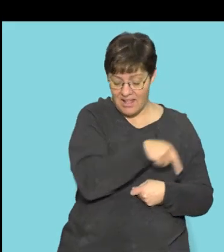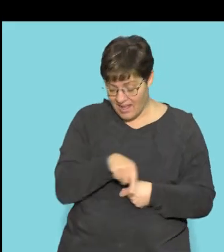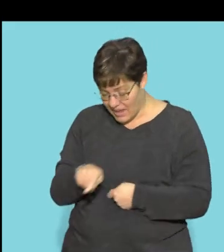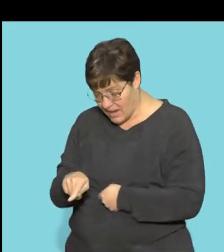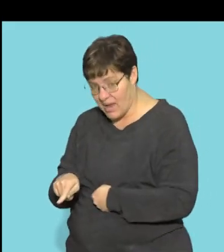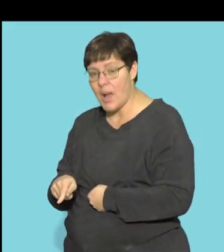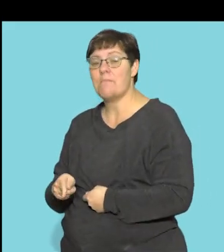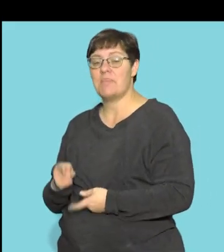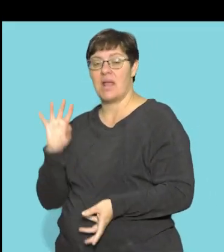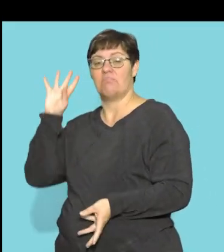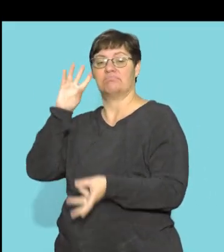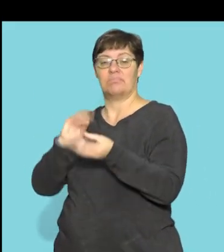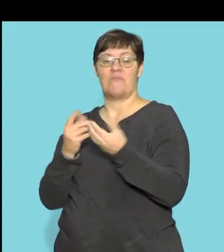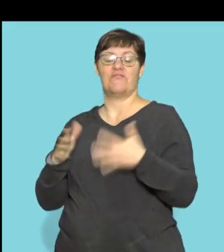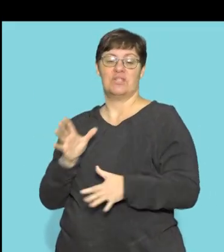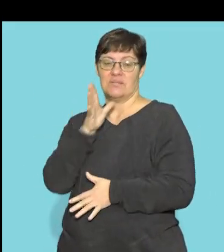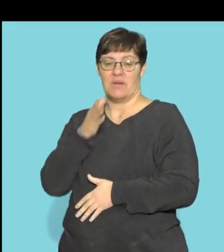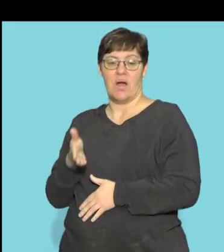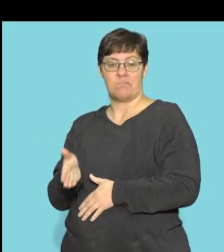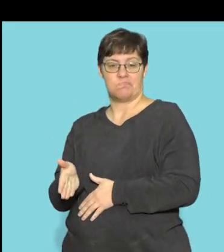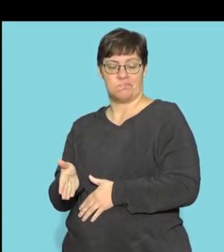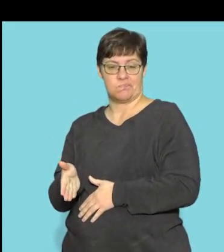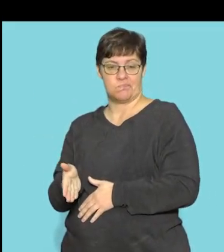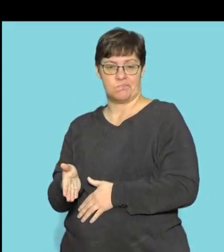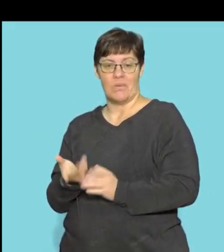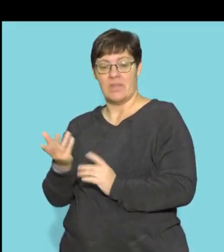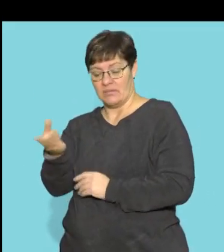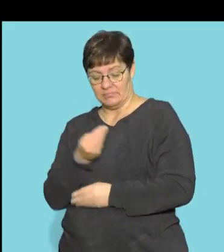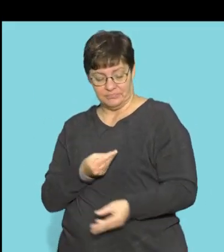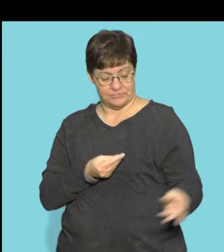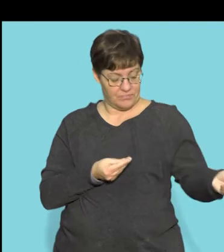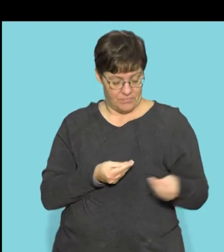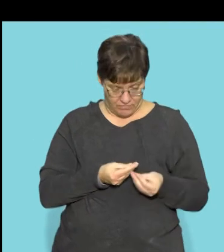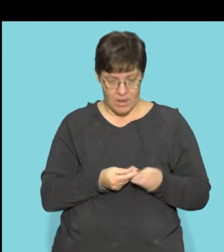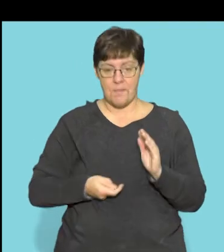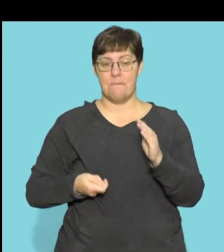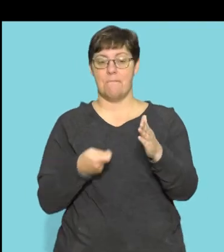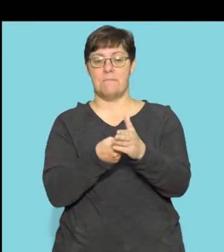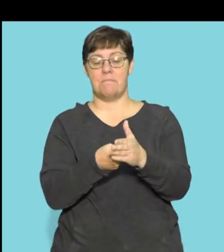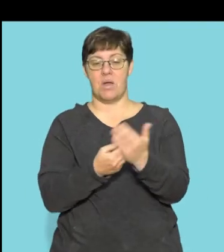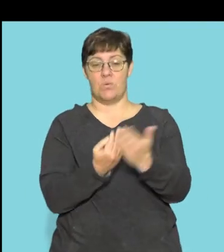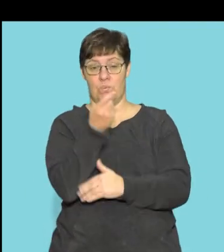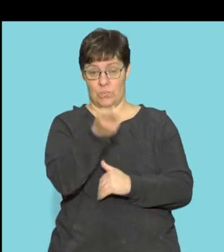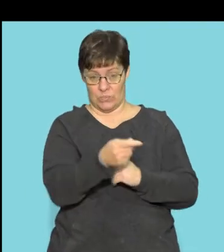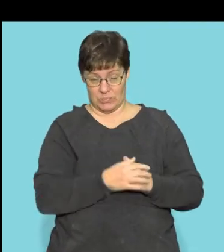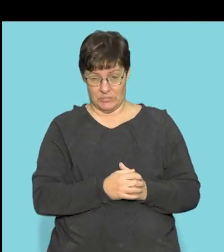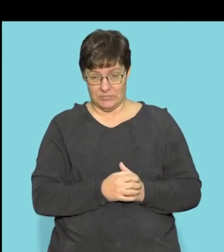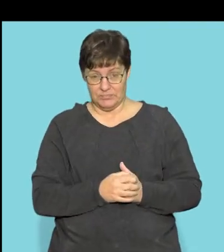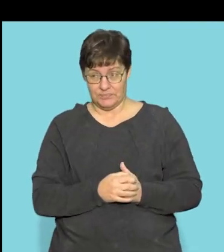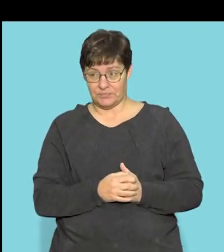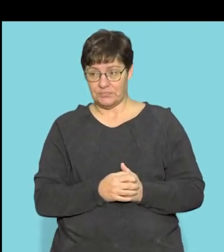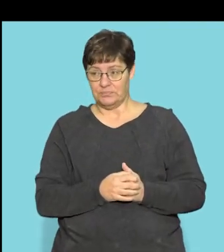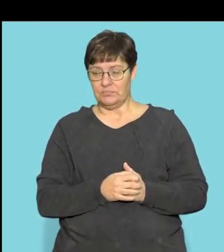it for, I can accumulate this much and withdraw it and then top it up, buy the new truck that I